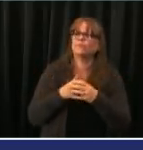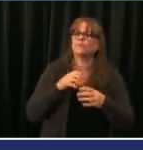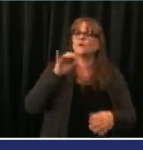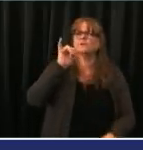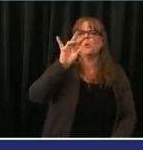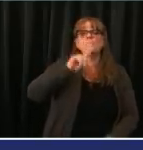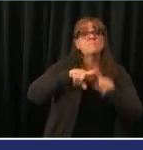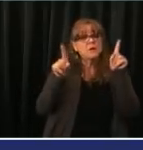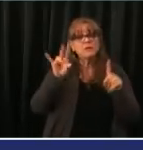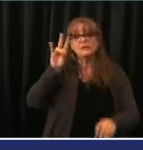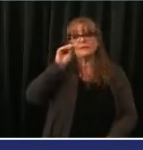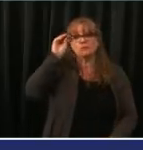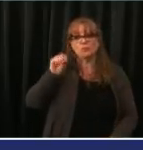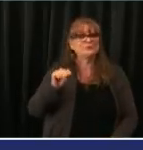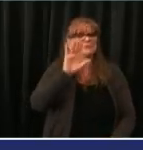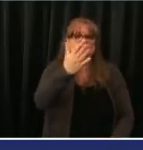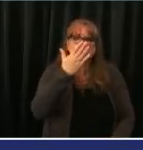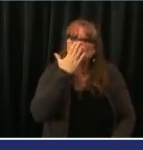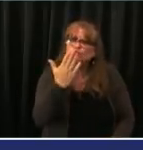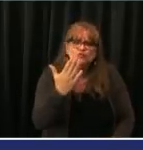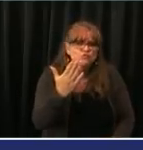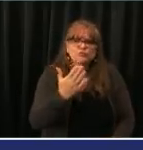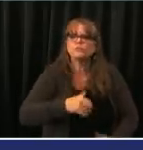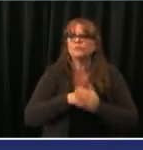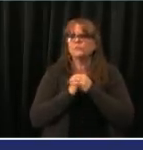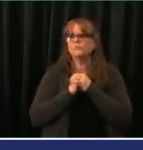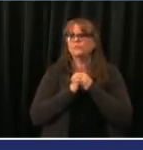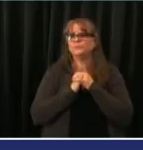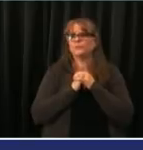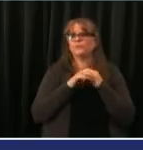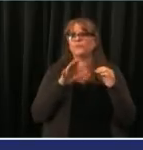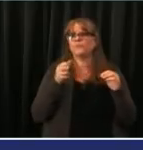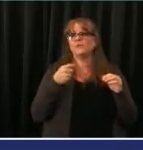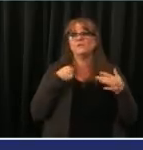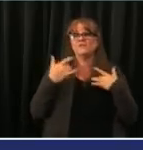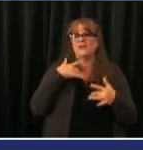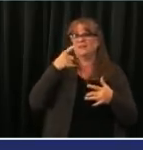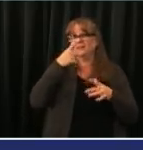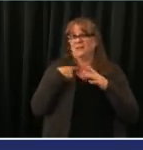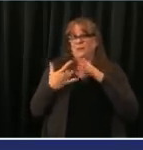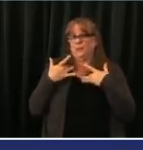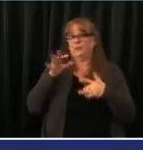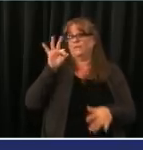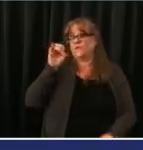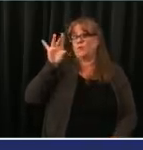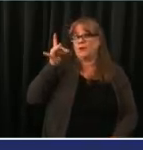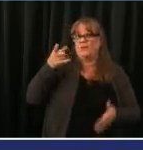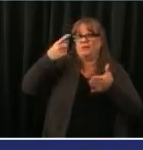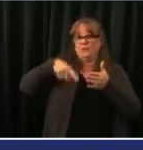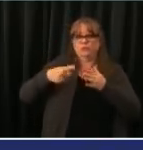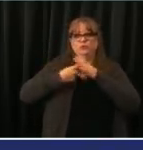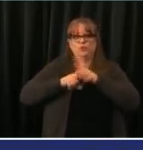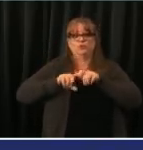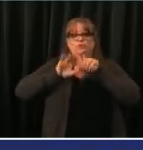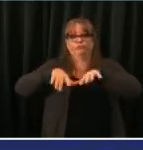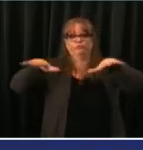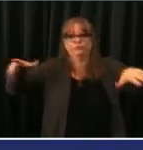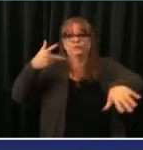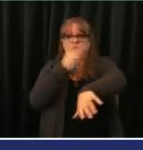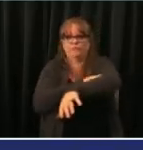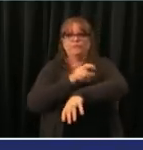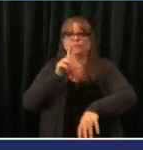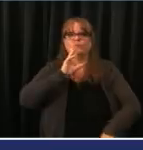higher. And I'm very excited that starting February 8th, across Colorado, everybody age 65 and up will be able